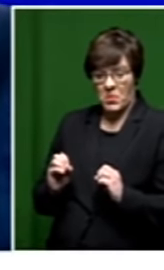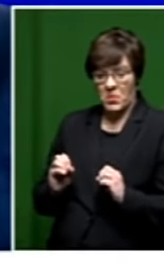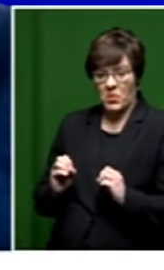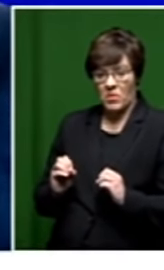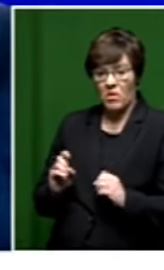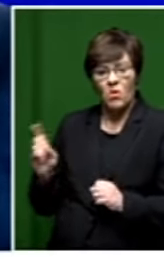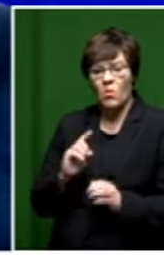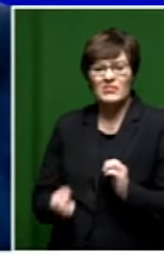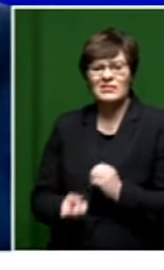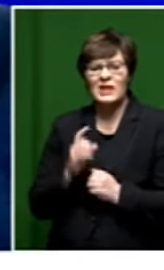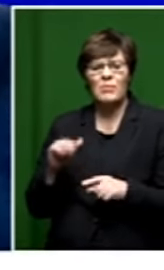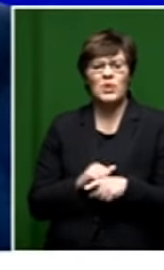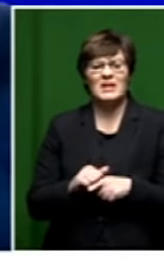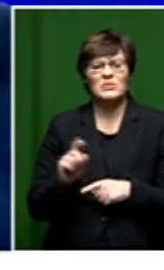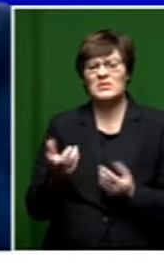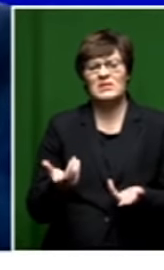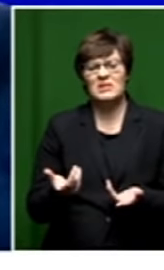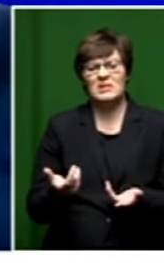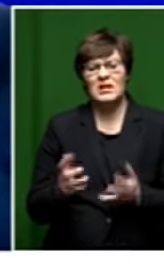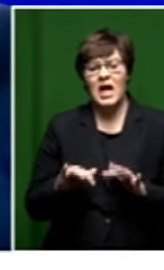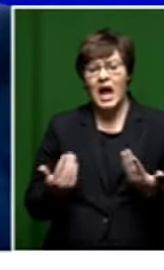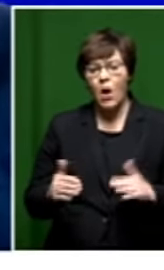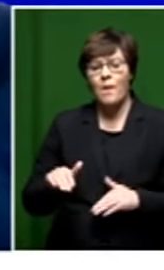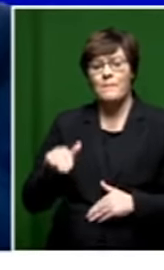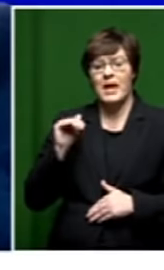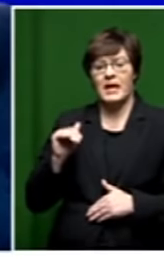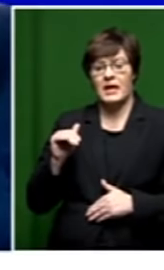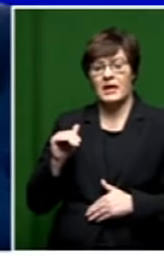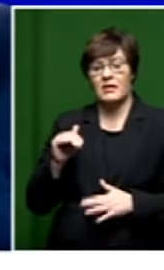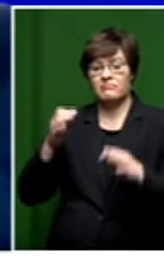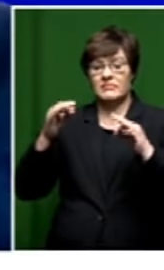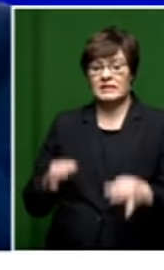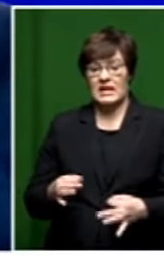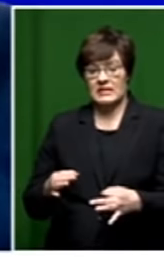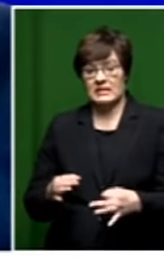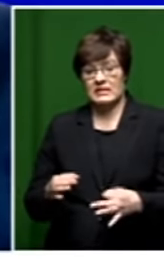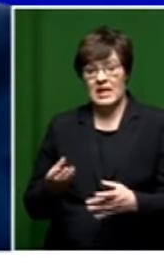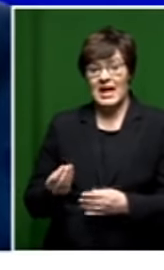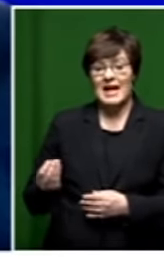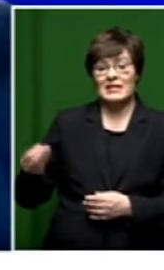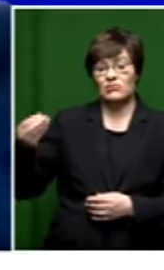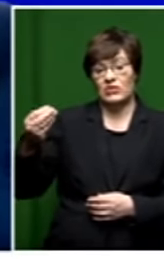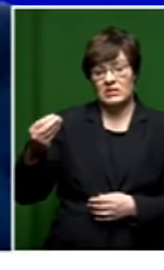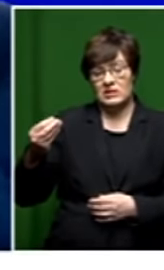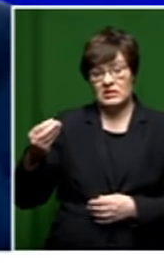What exactly was the practice? How do banks actually determine interest rate